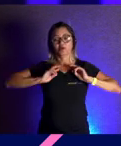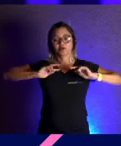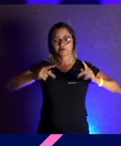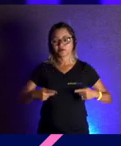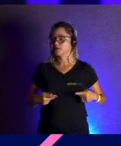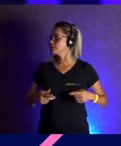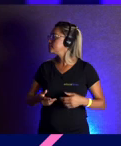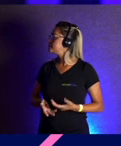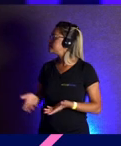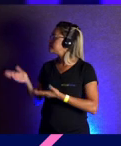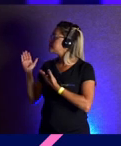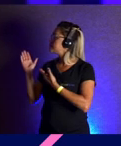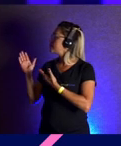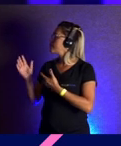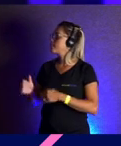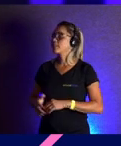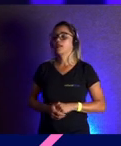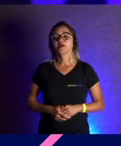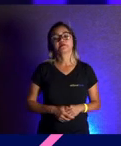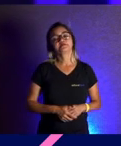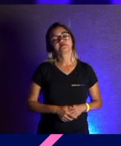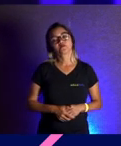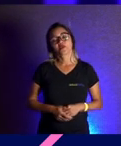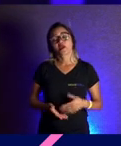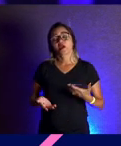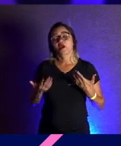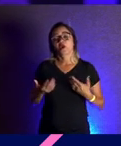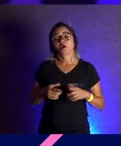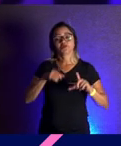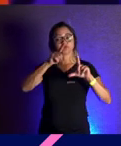I think statistics are very important. But